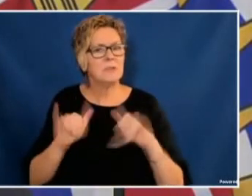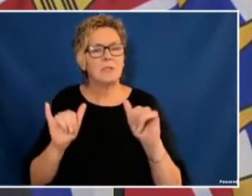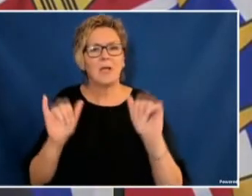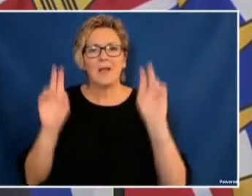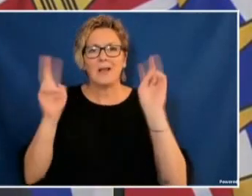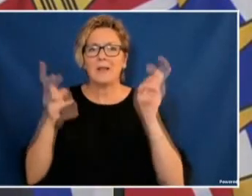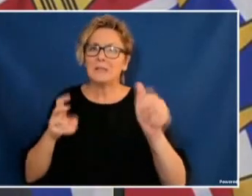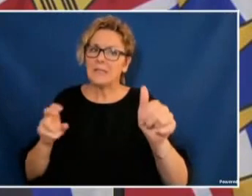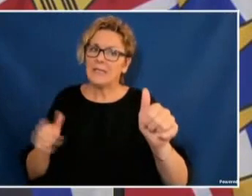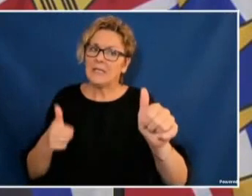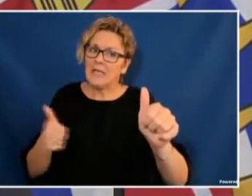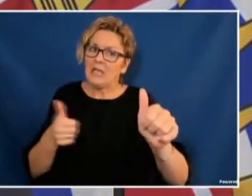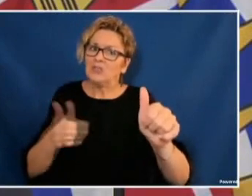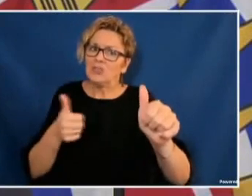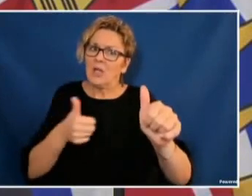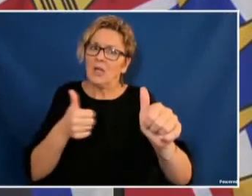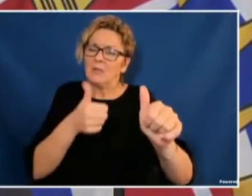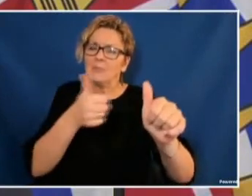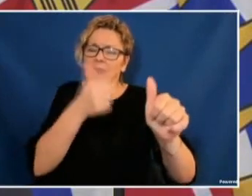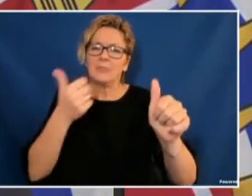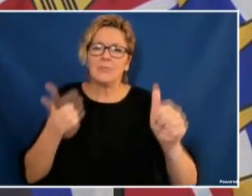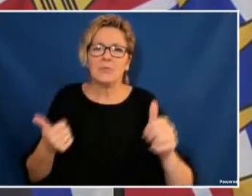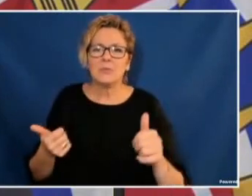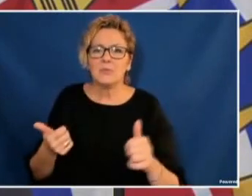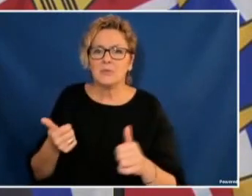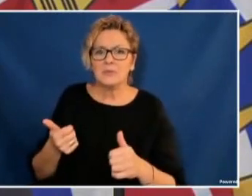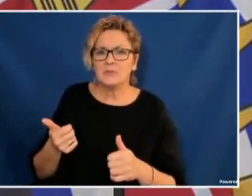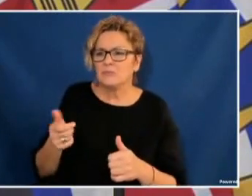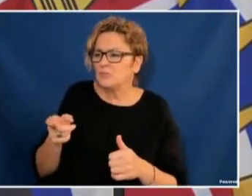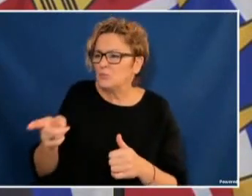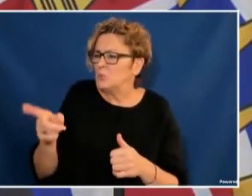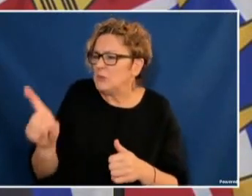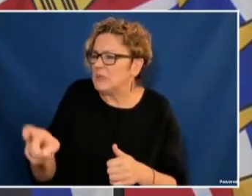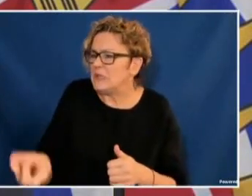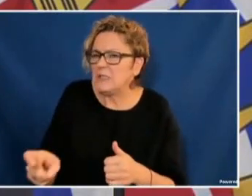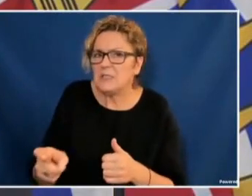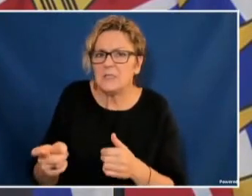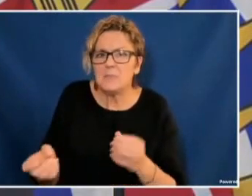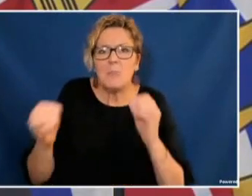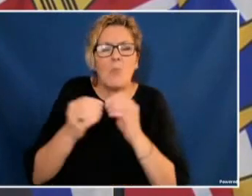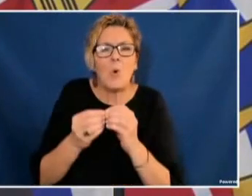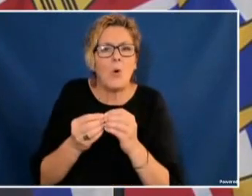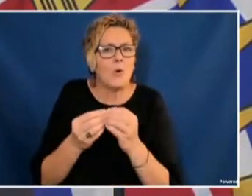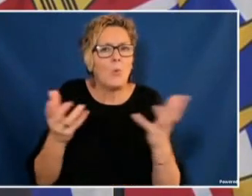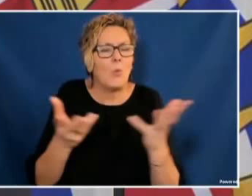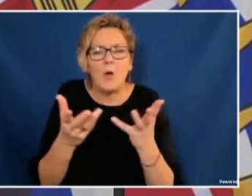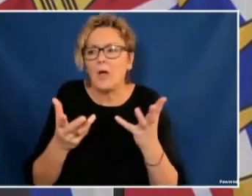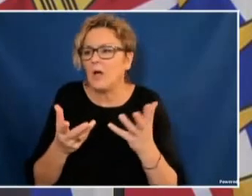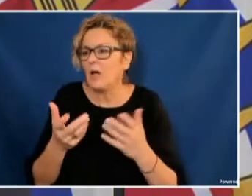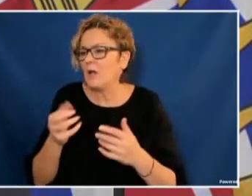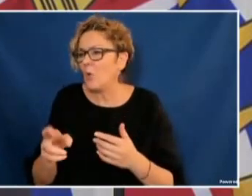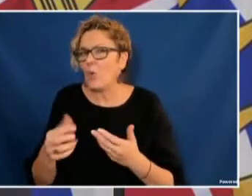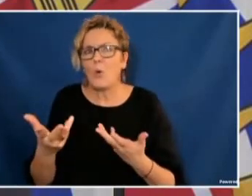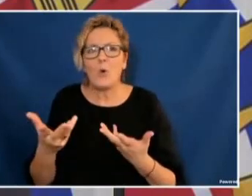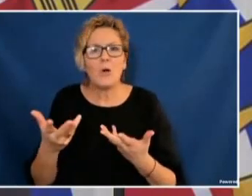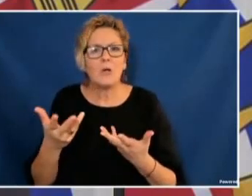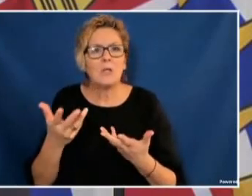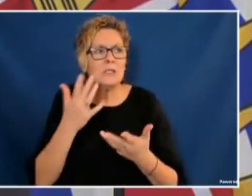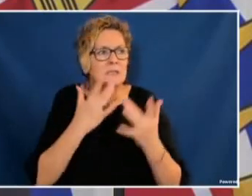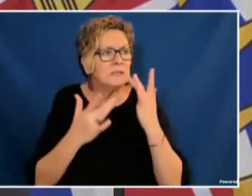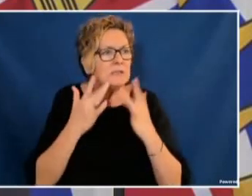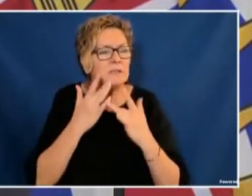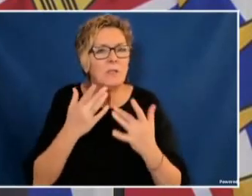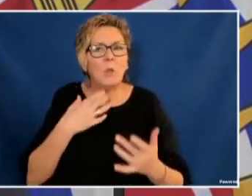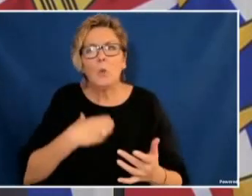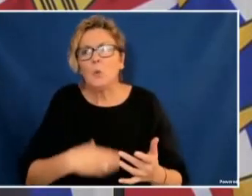know, that's something that we did plan for, but we now recognize that we